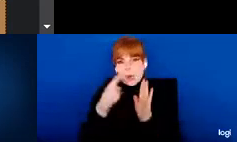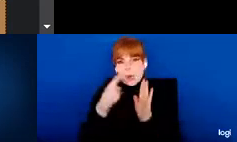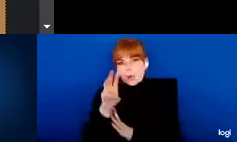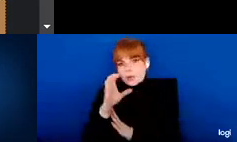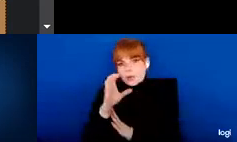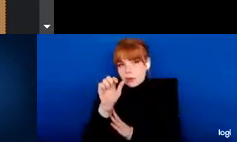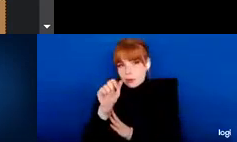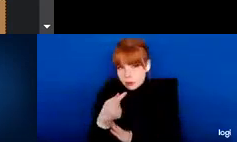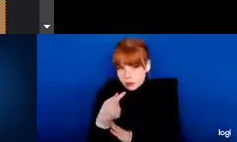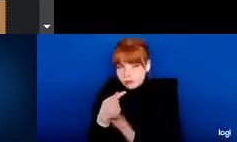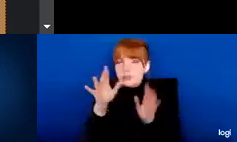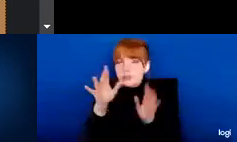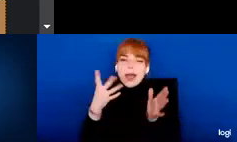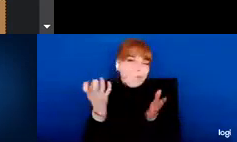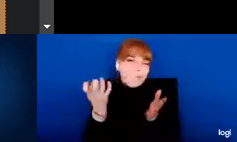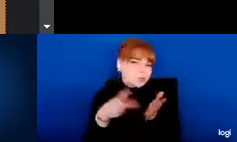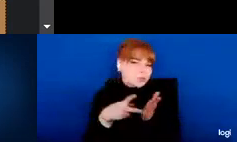And then let me double check.